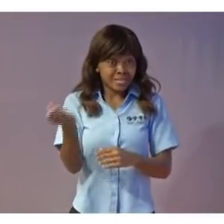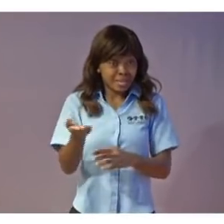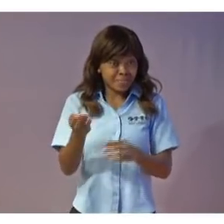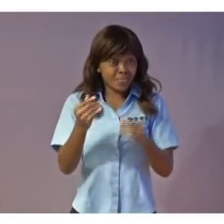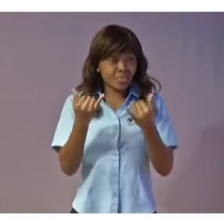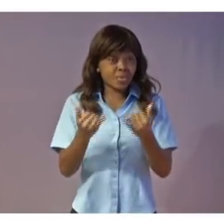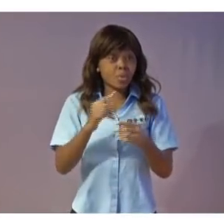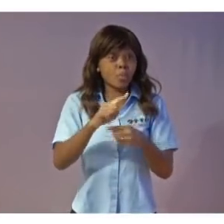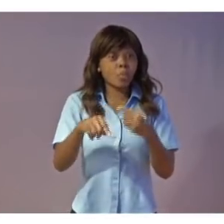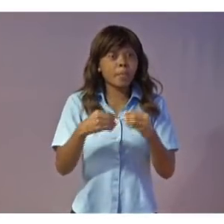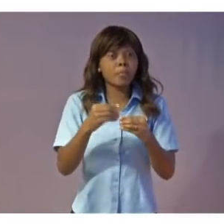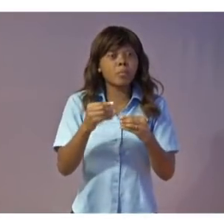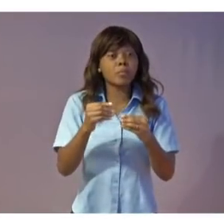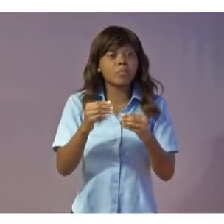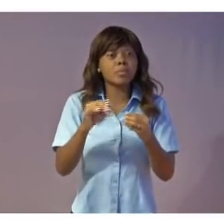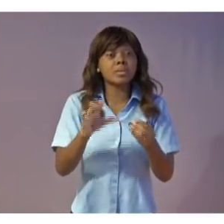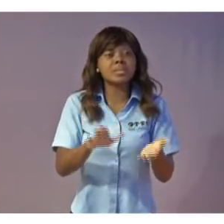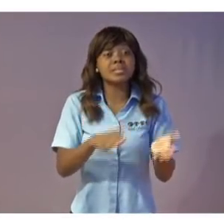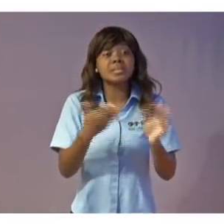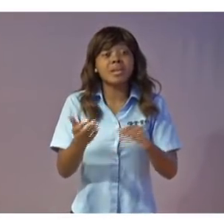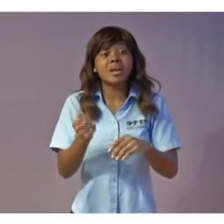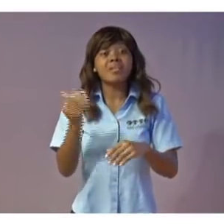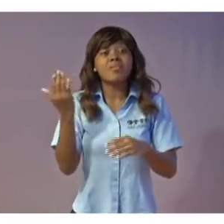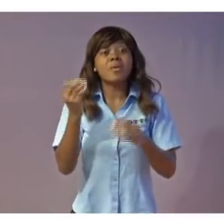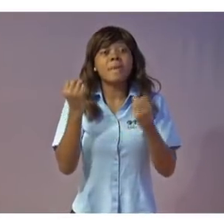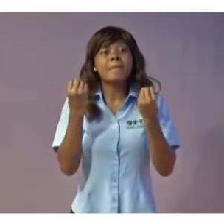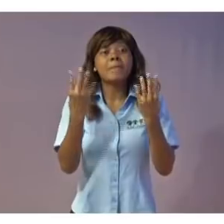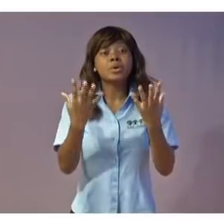due to COVID-19 is now at